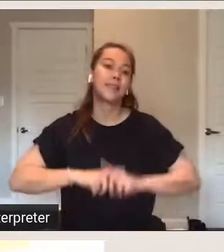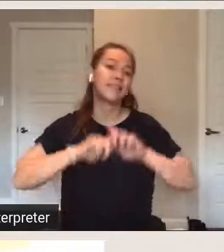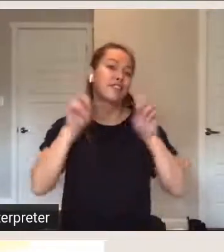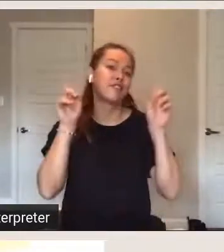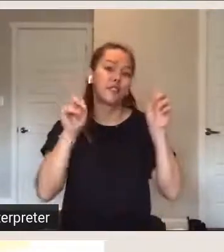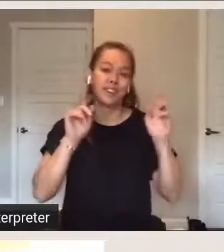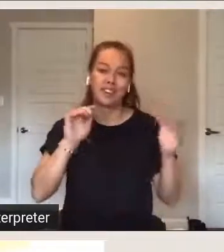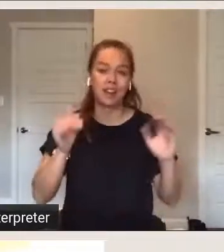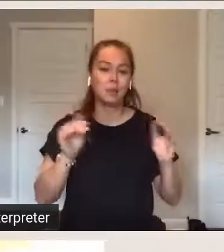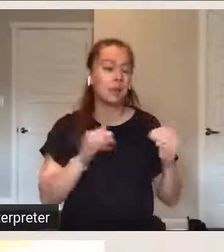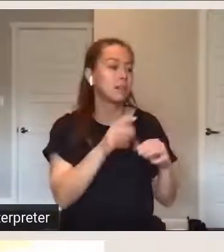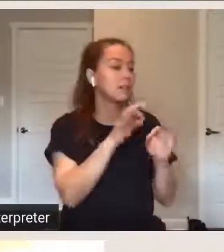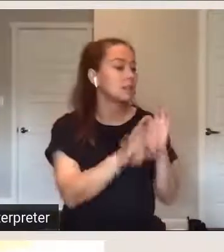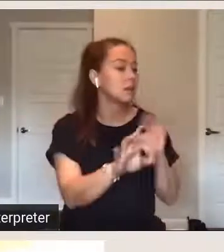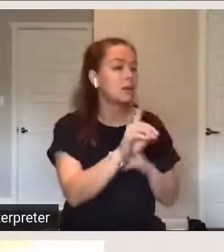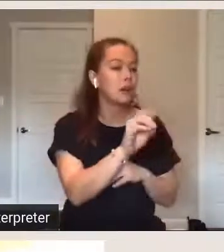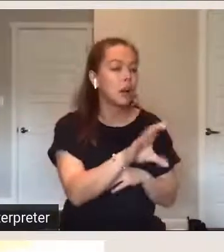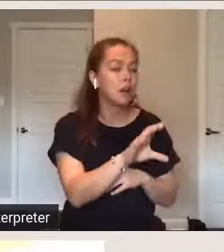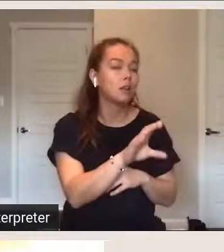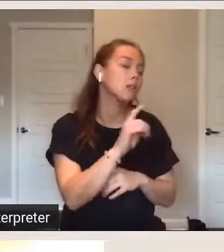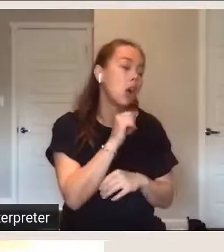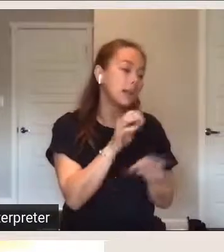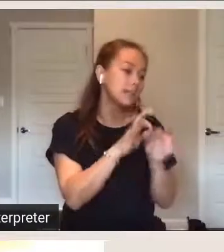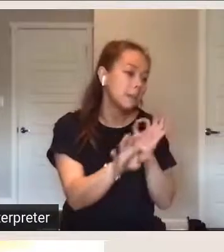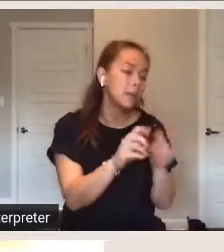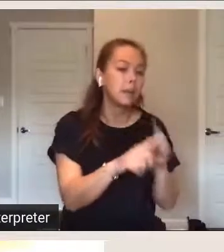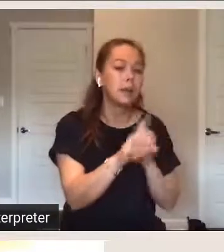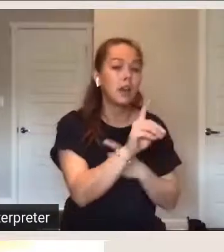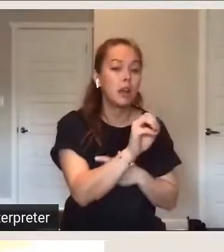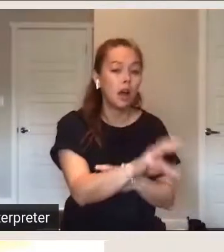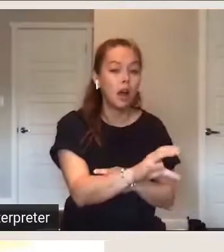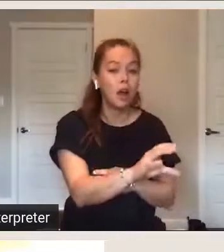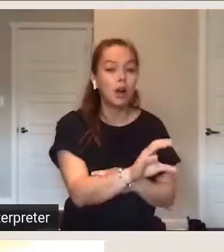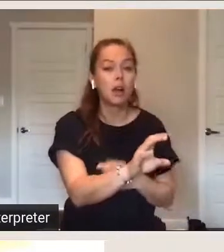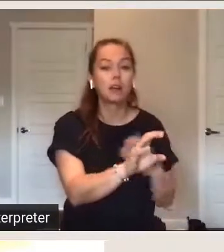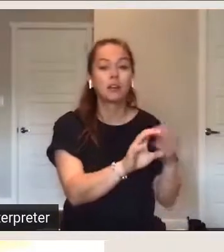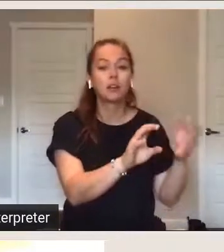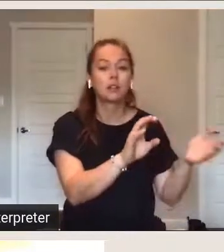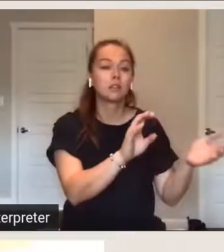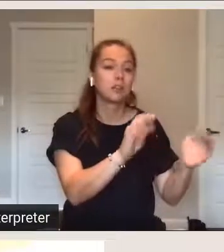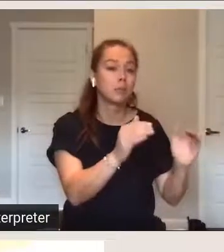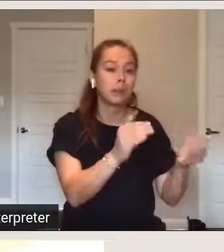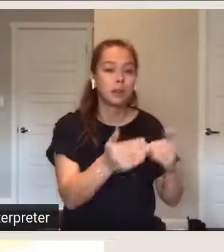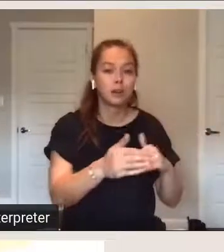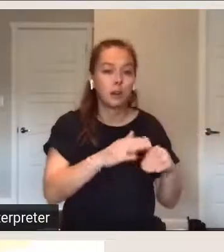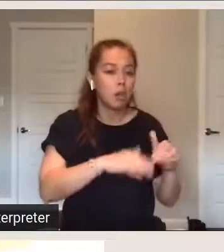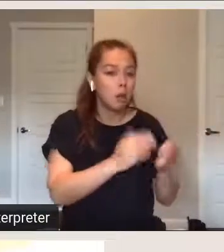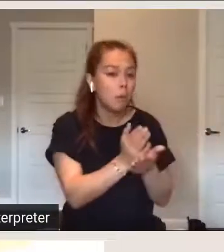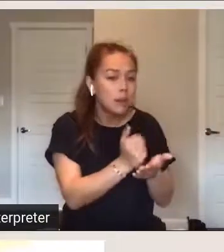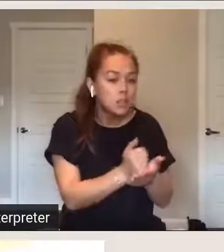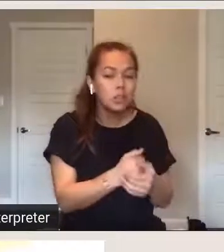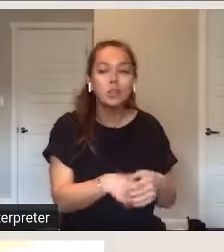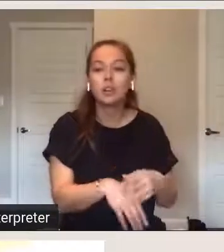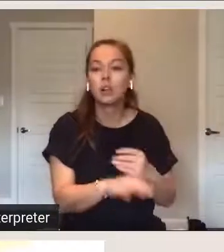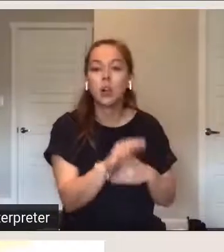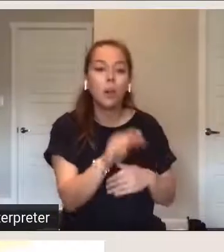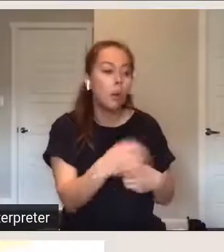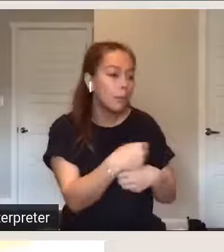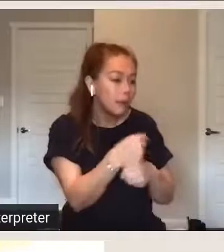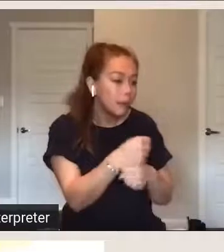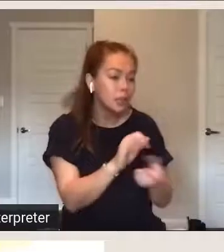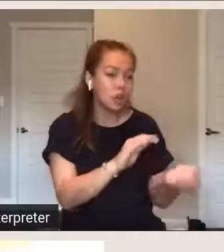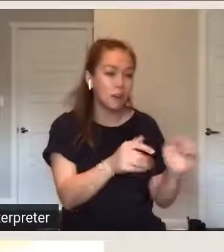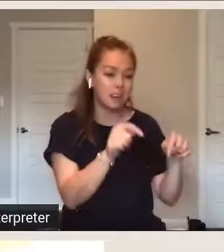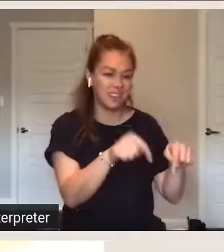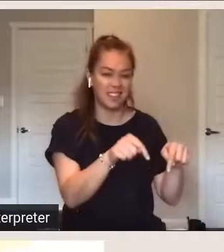simple documentary, or I shouldn't say simple, but you know, just when you're a low production, low budget kind of documentary versus this, which was also low